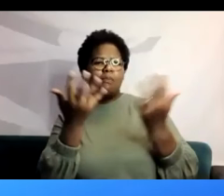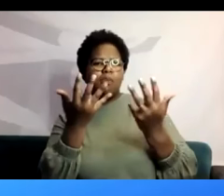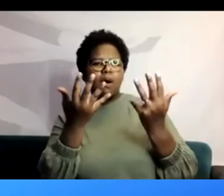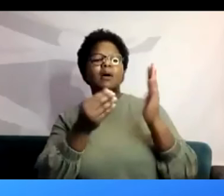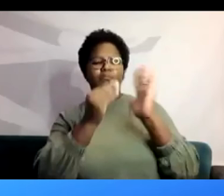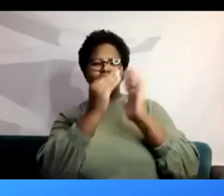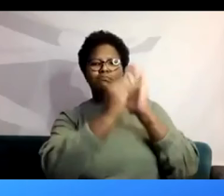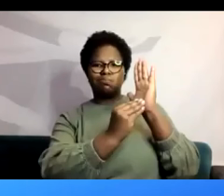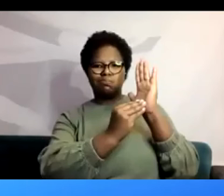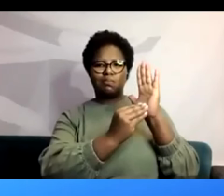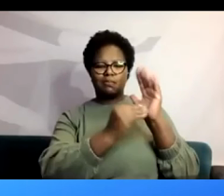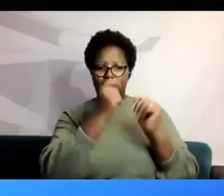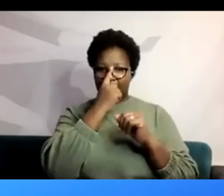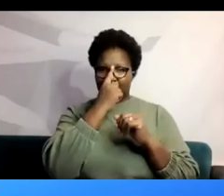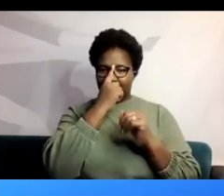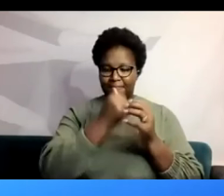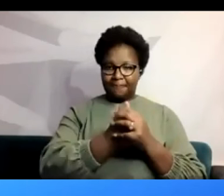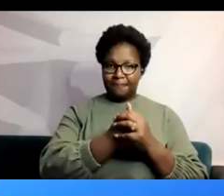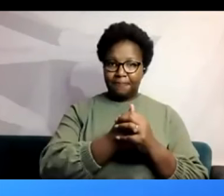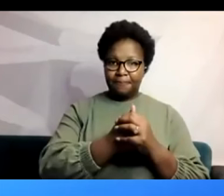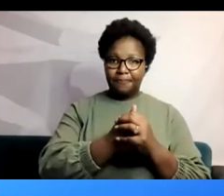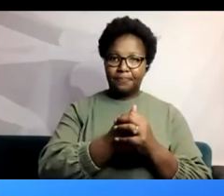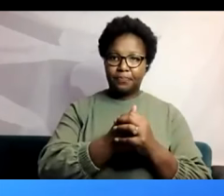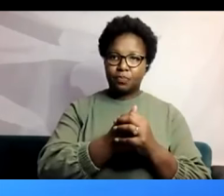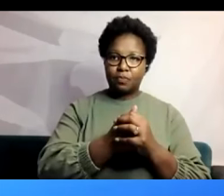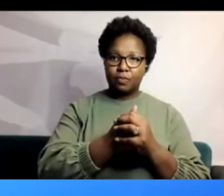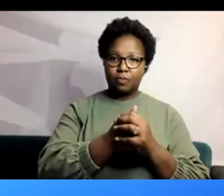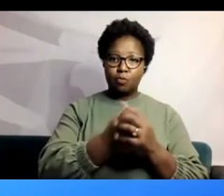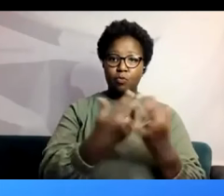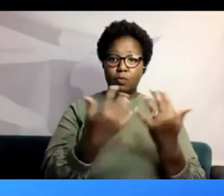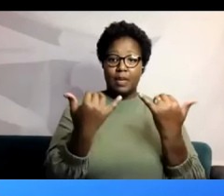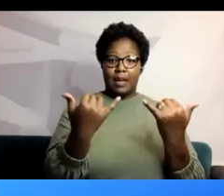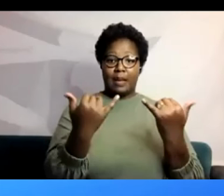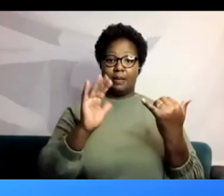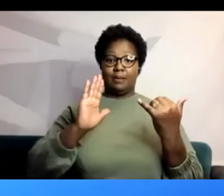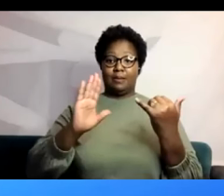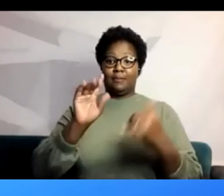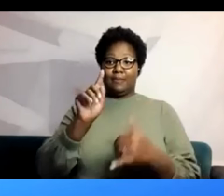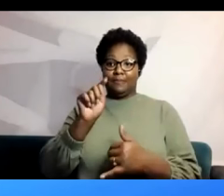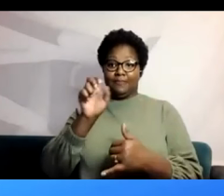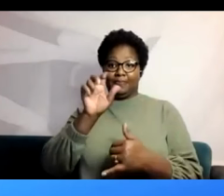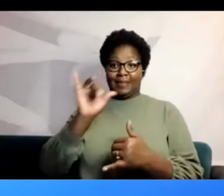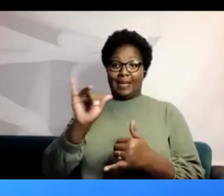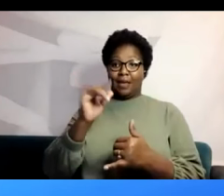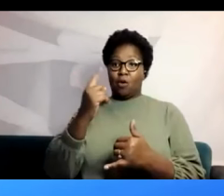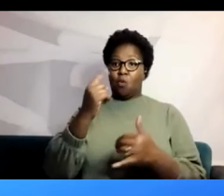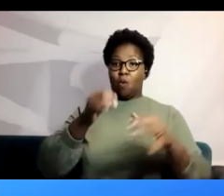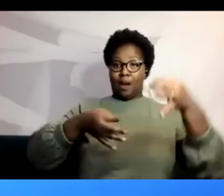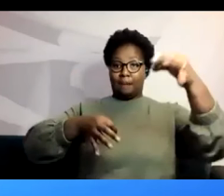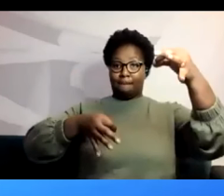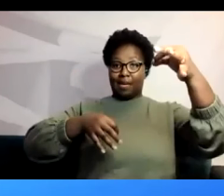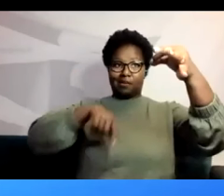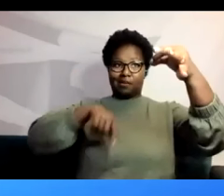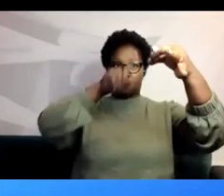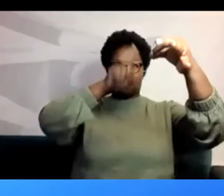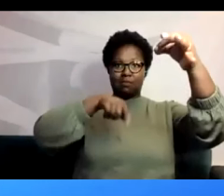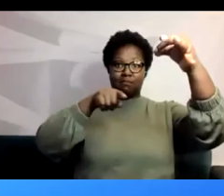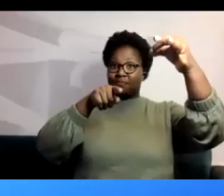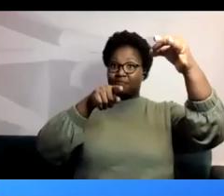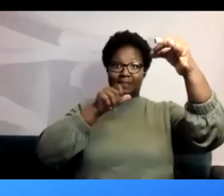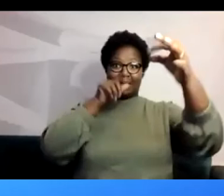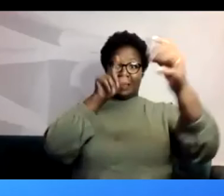Next slide, please. This is Terry's one-page description. Even if you never met Terry, you can get to